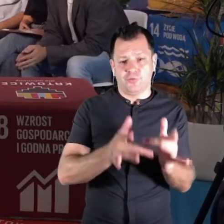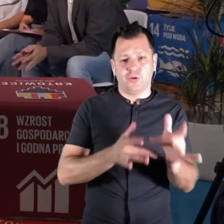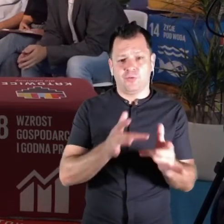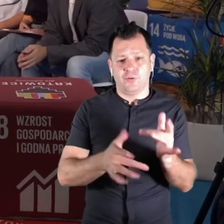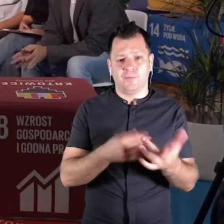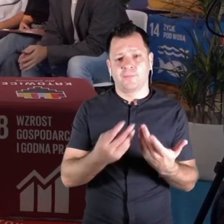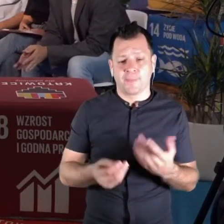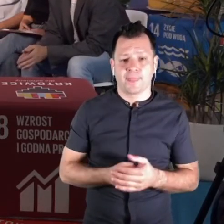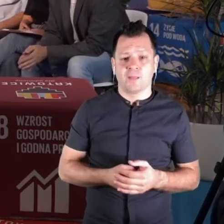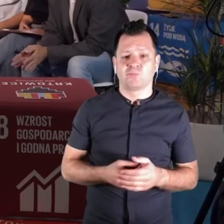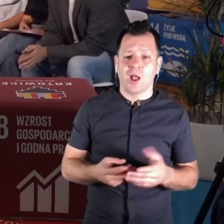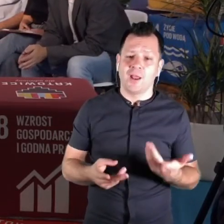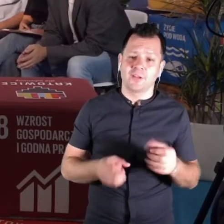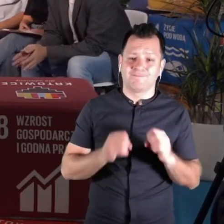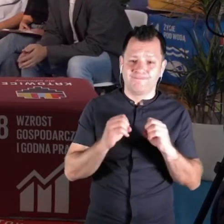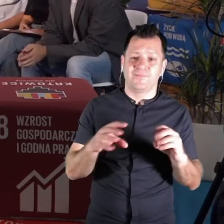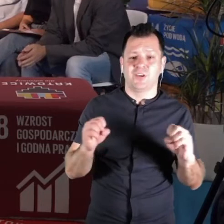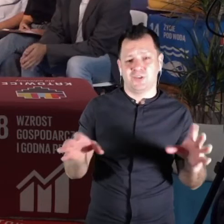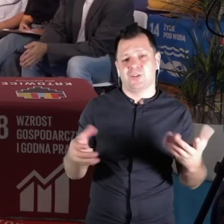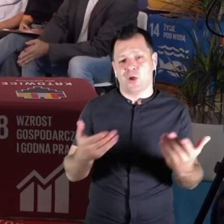this measure.